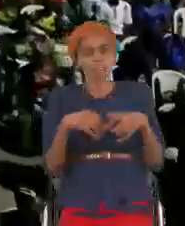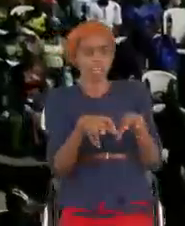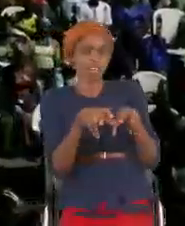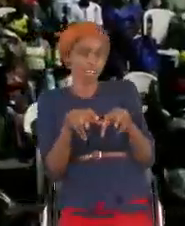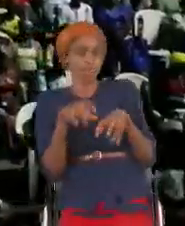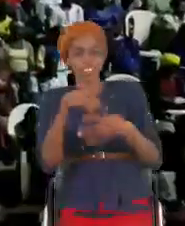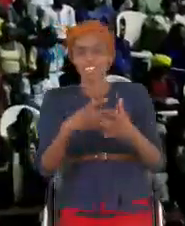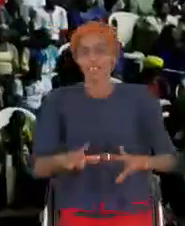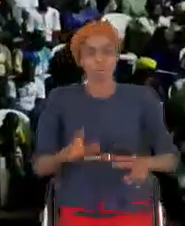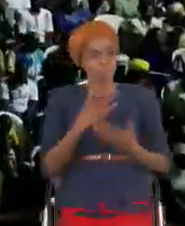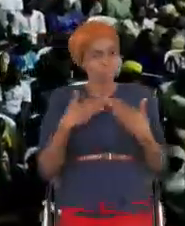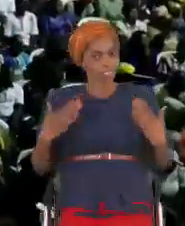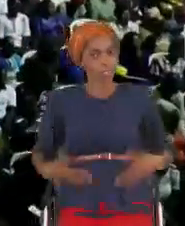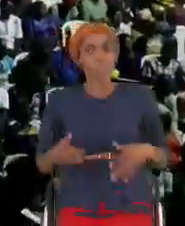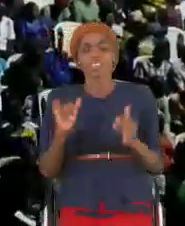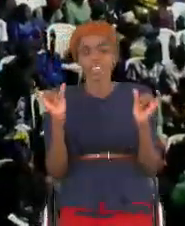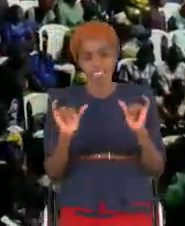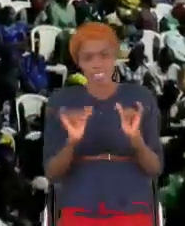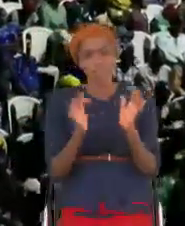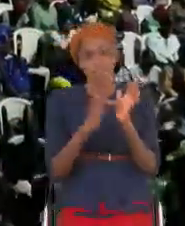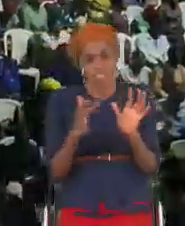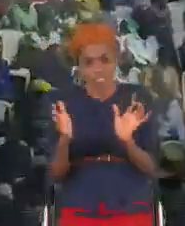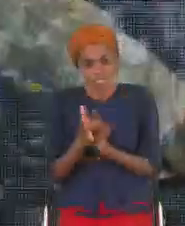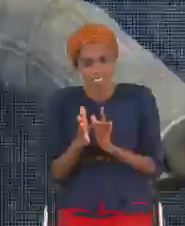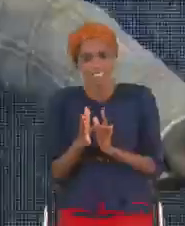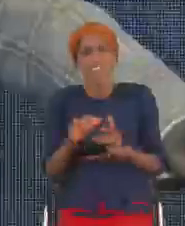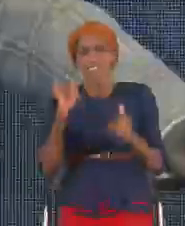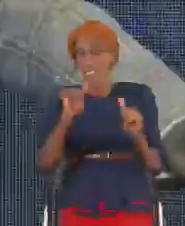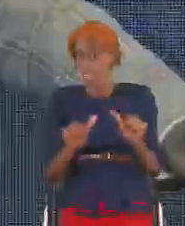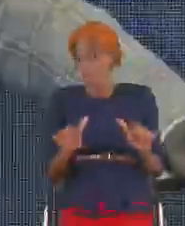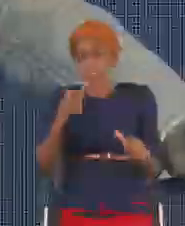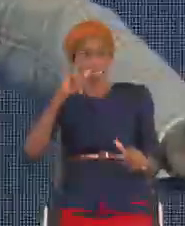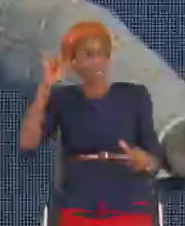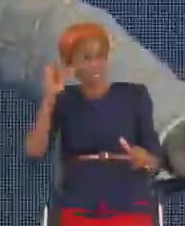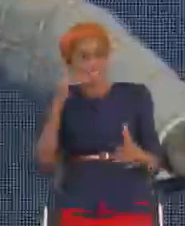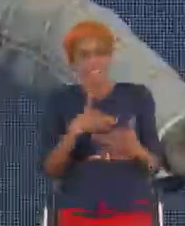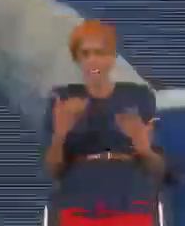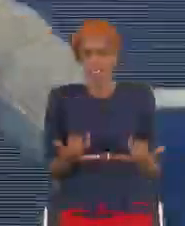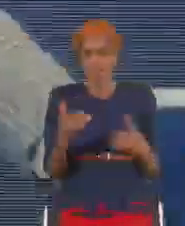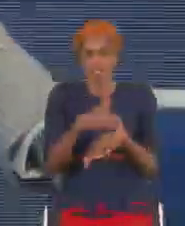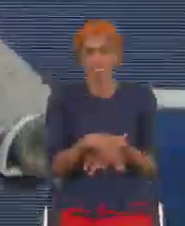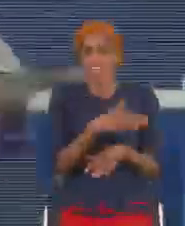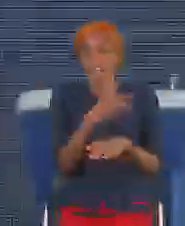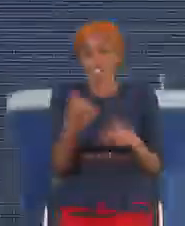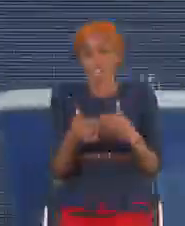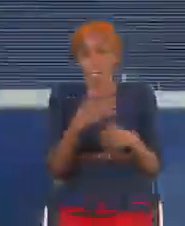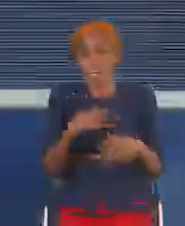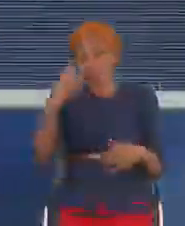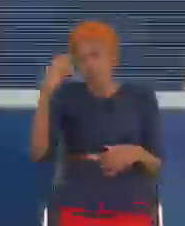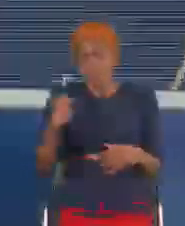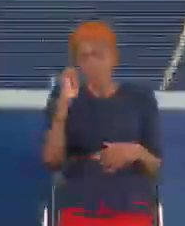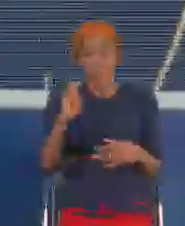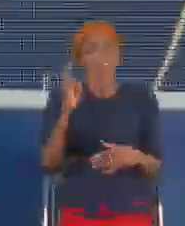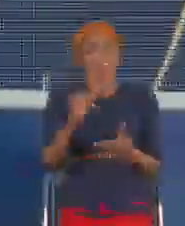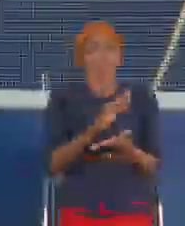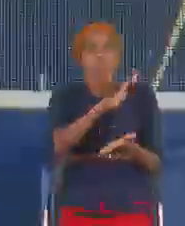in your body, that same Jesus, the same yesterday And today and forever, he will